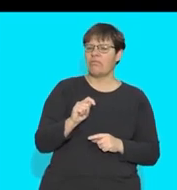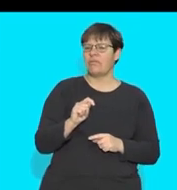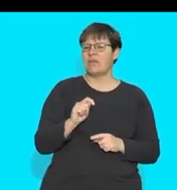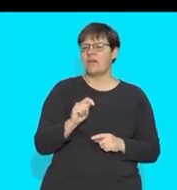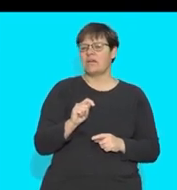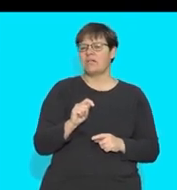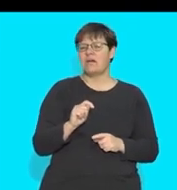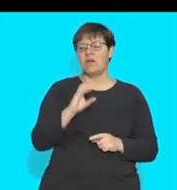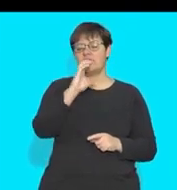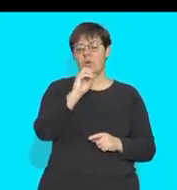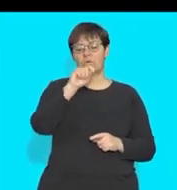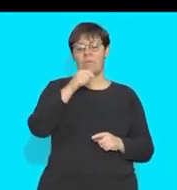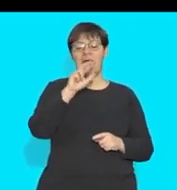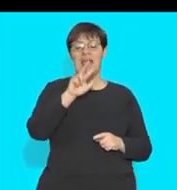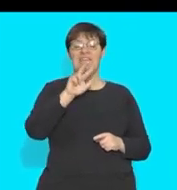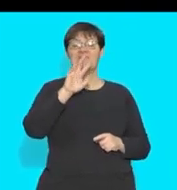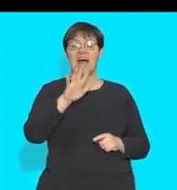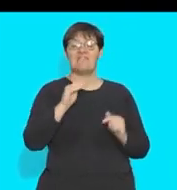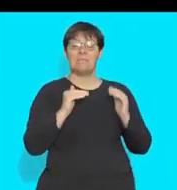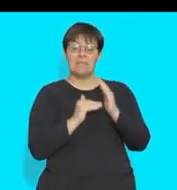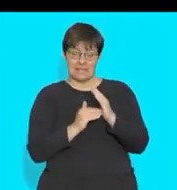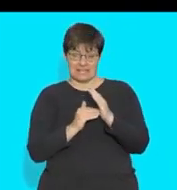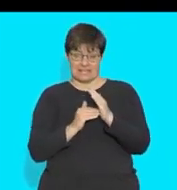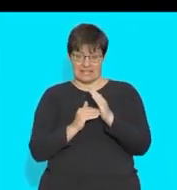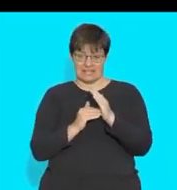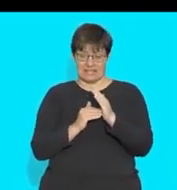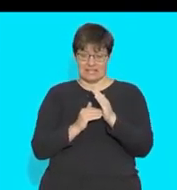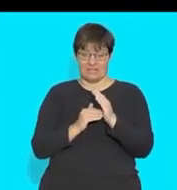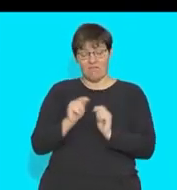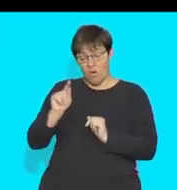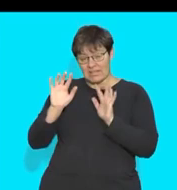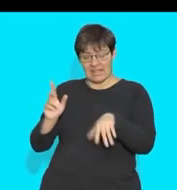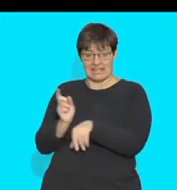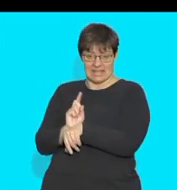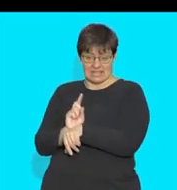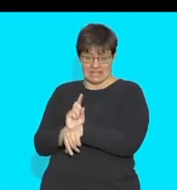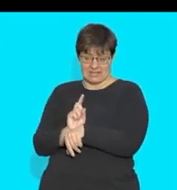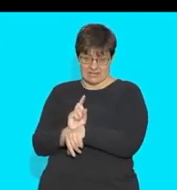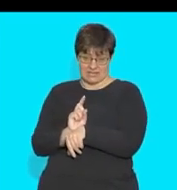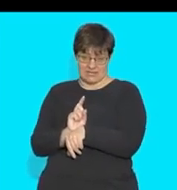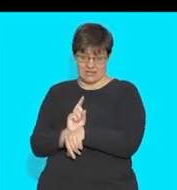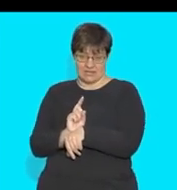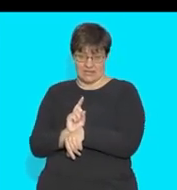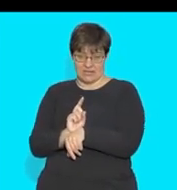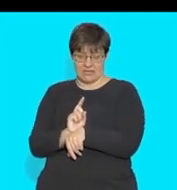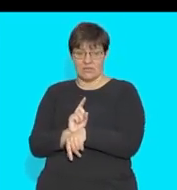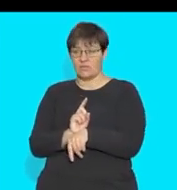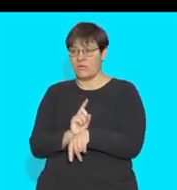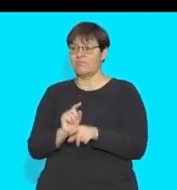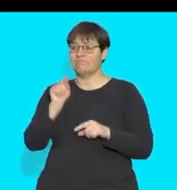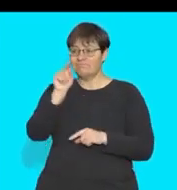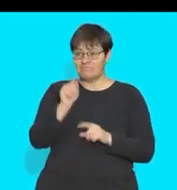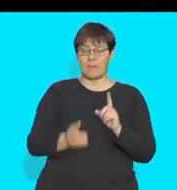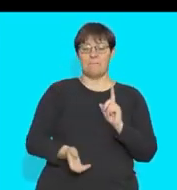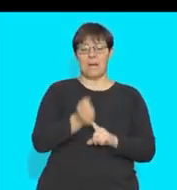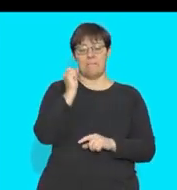the sloth takes 0.85 meters for those 10 seconds, okay, to get to that maximum